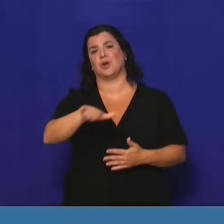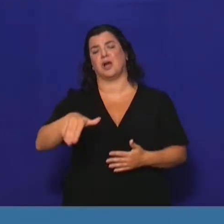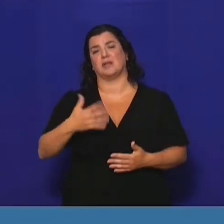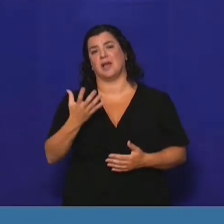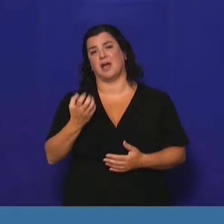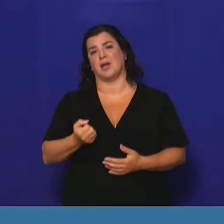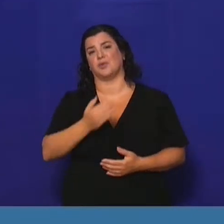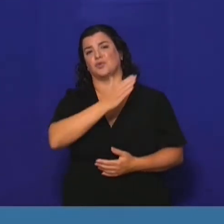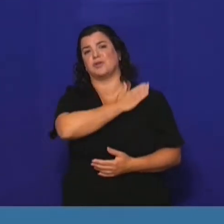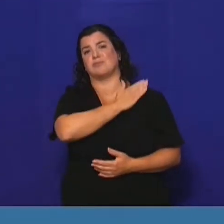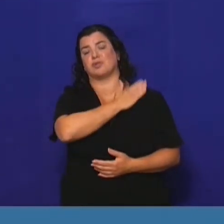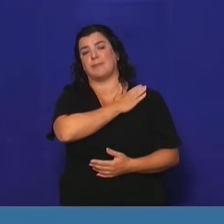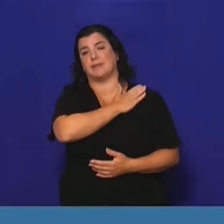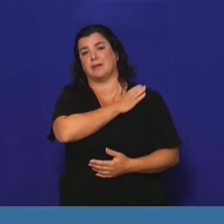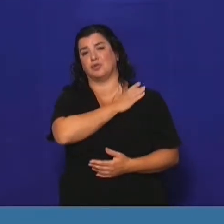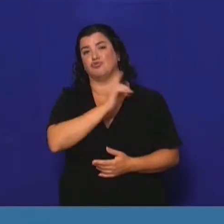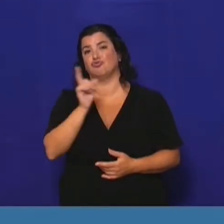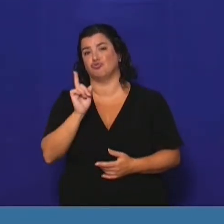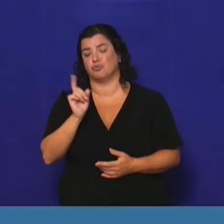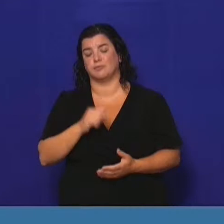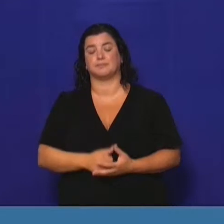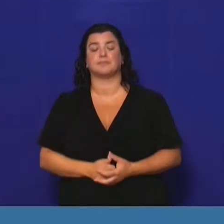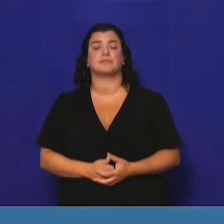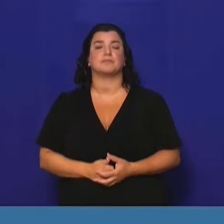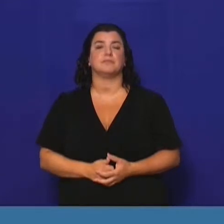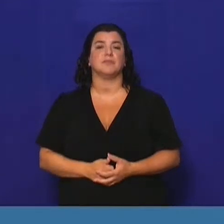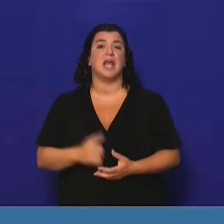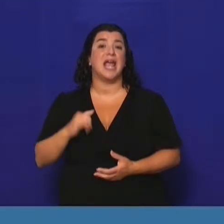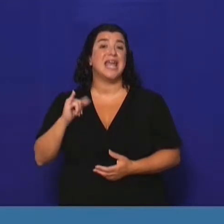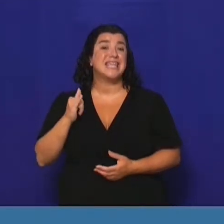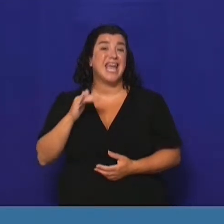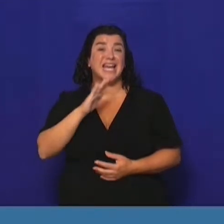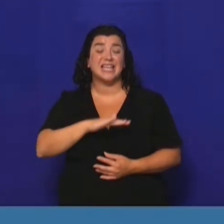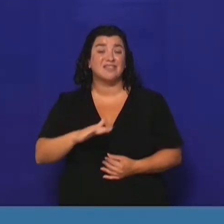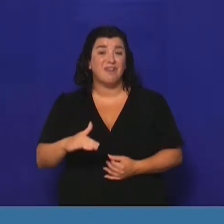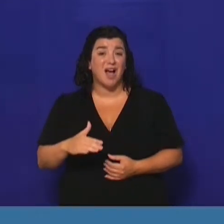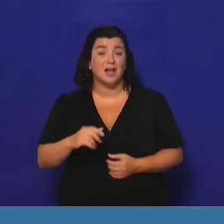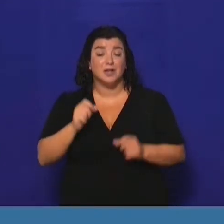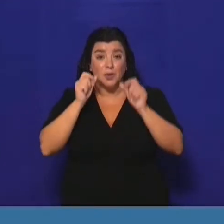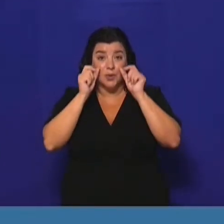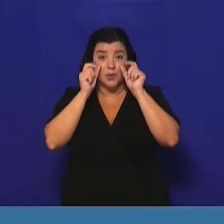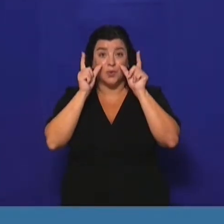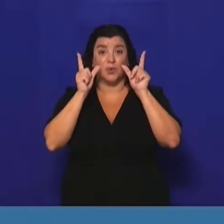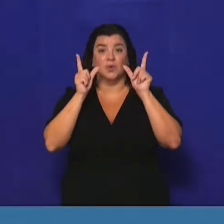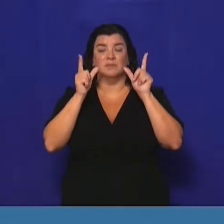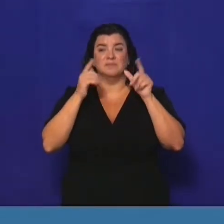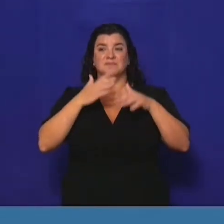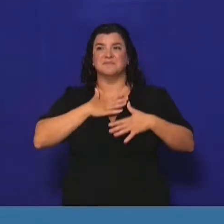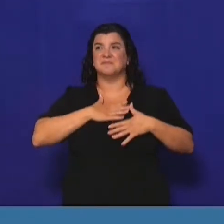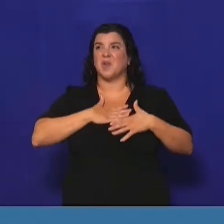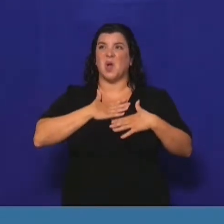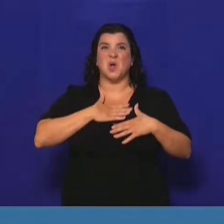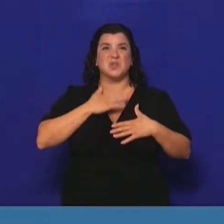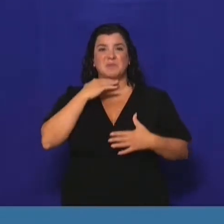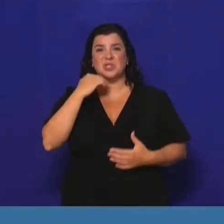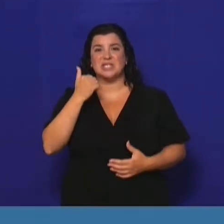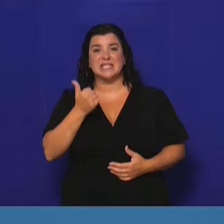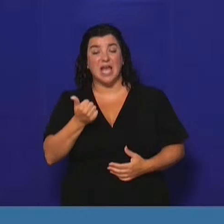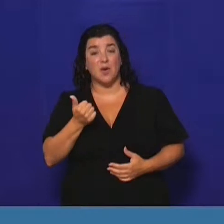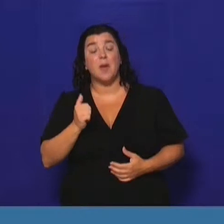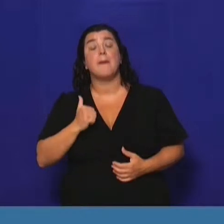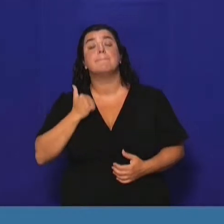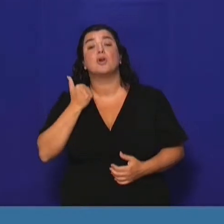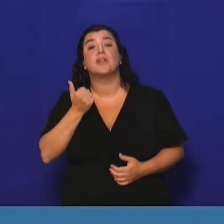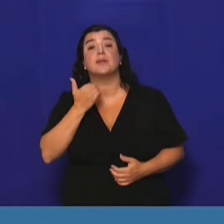din. L-iktar ħaġa importanti hija li jekk it-tfal iqumu b'xi sinjali li huma ma jifilħux, importanti ma